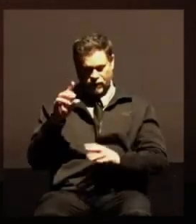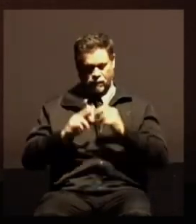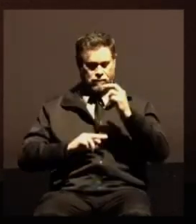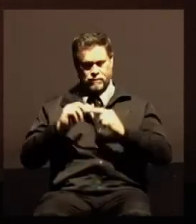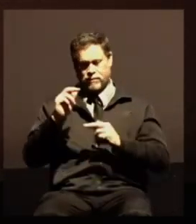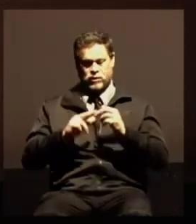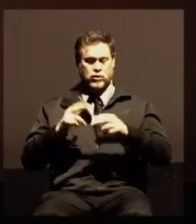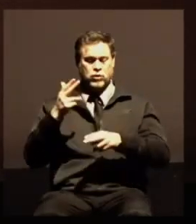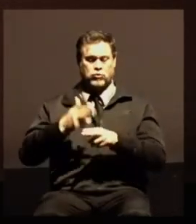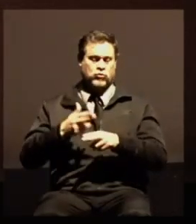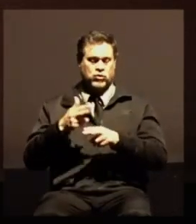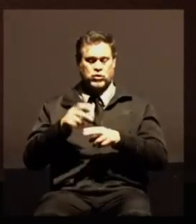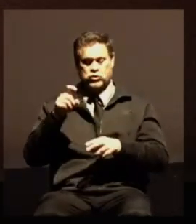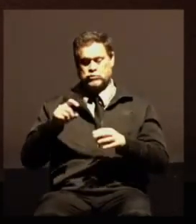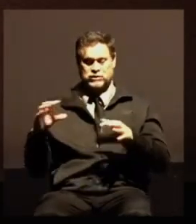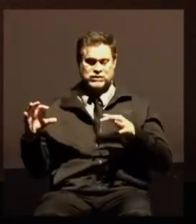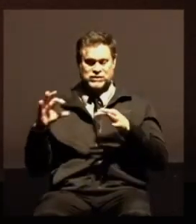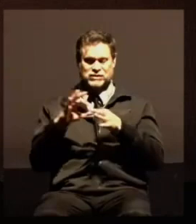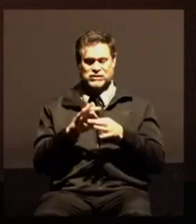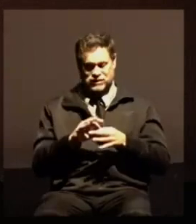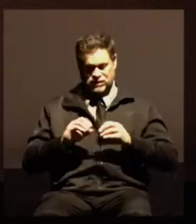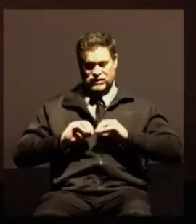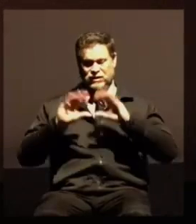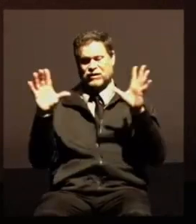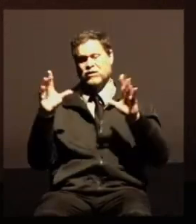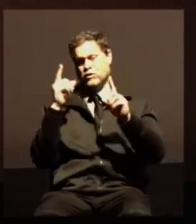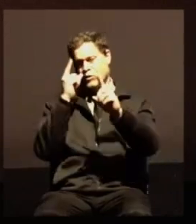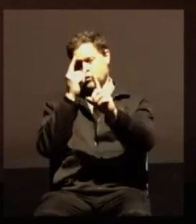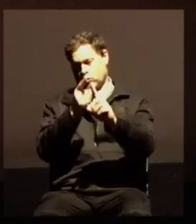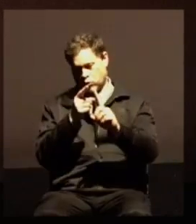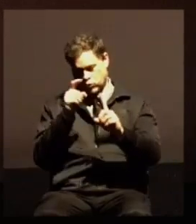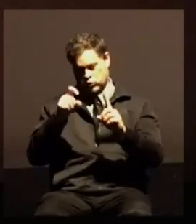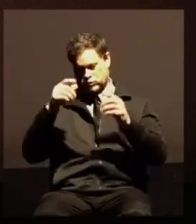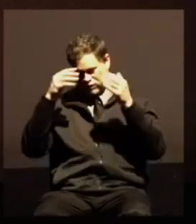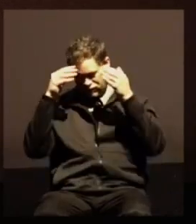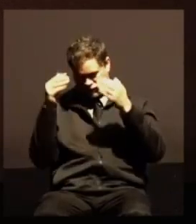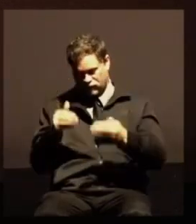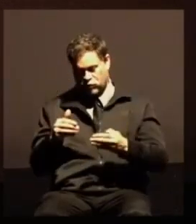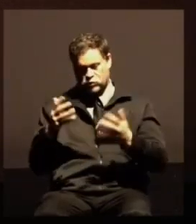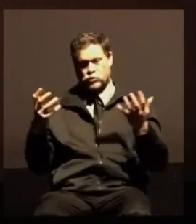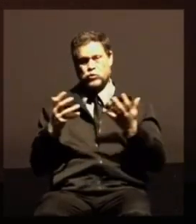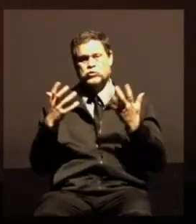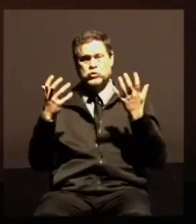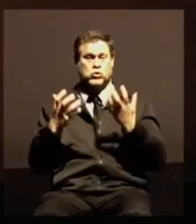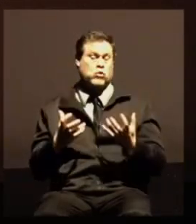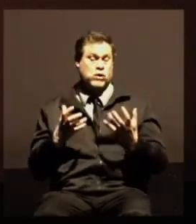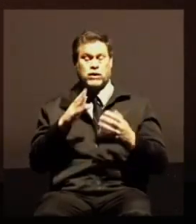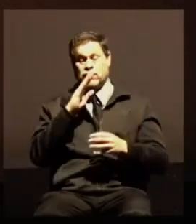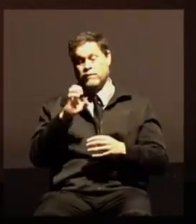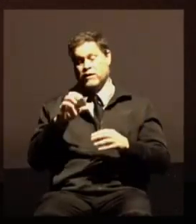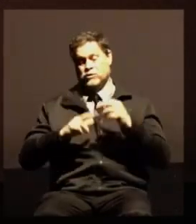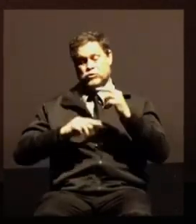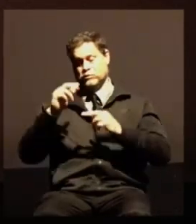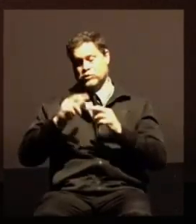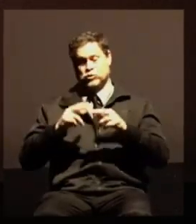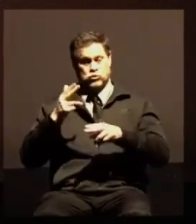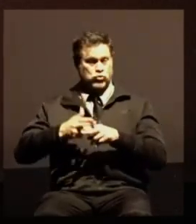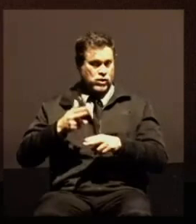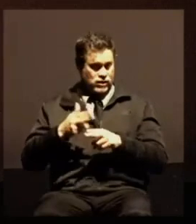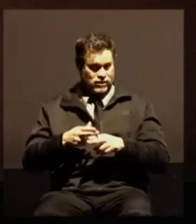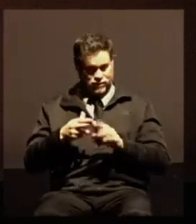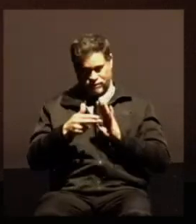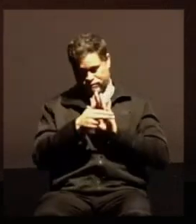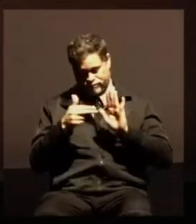your brand should be connected with clear goals, and you should be focusing on what you want to be as you build your brand.